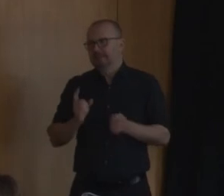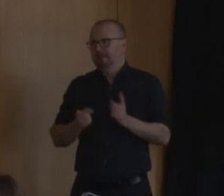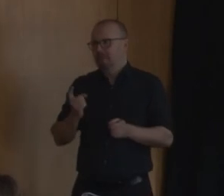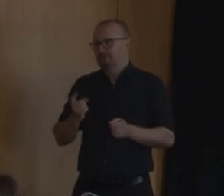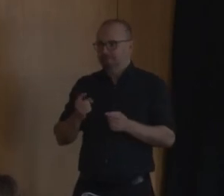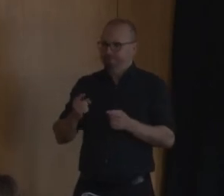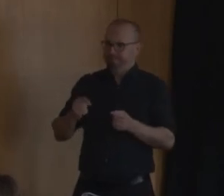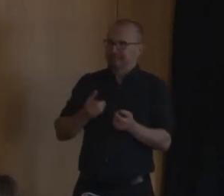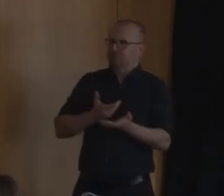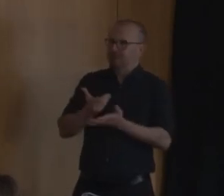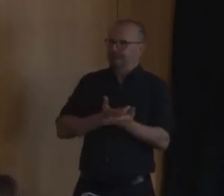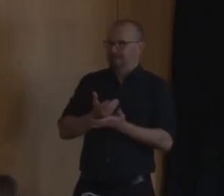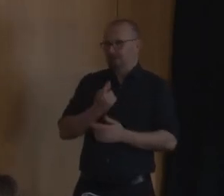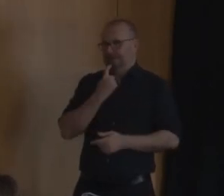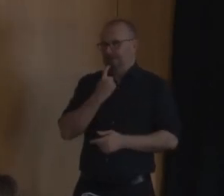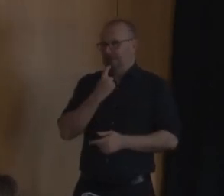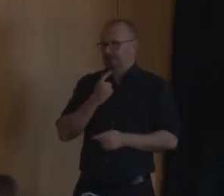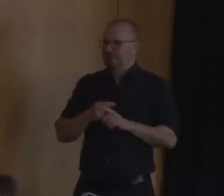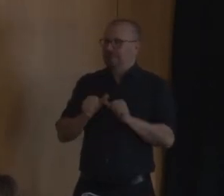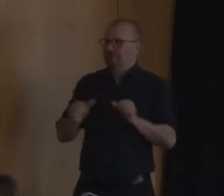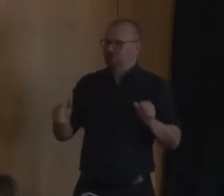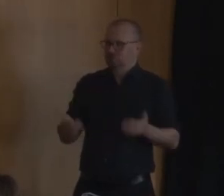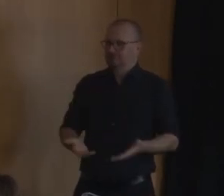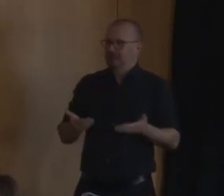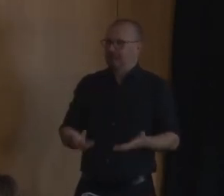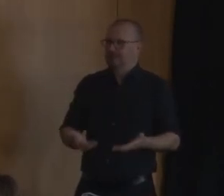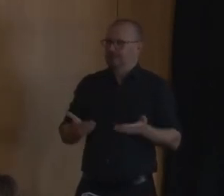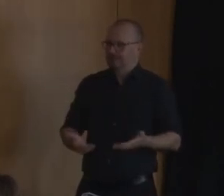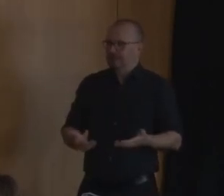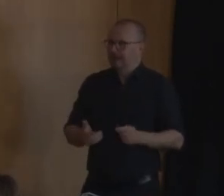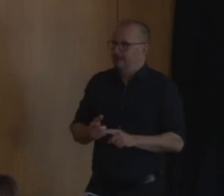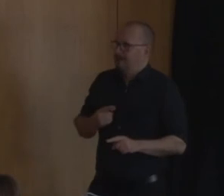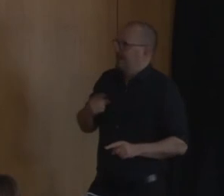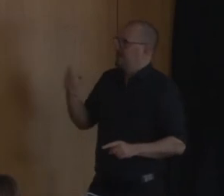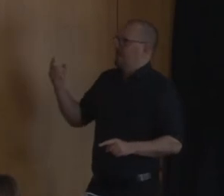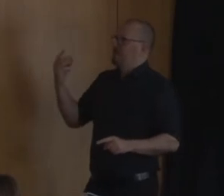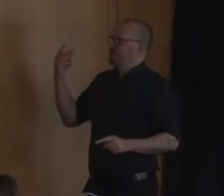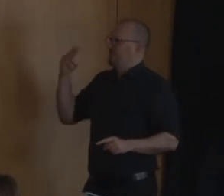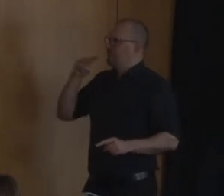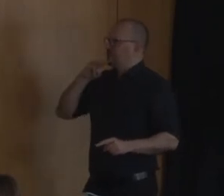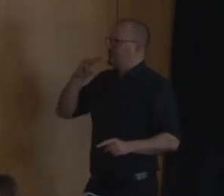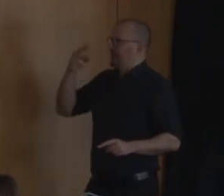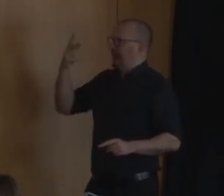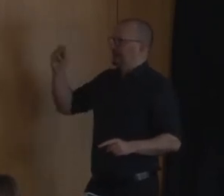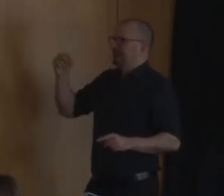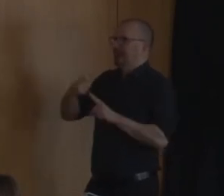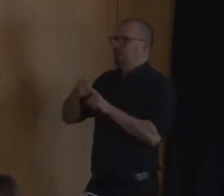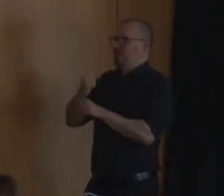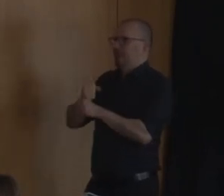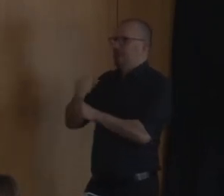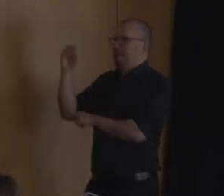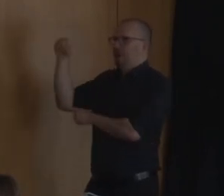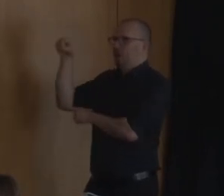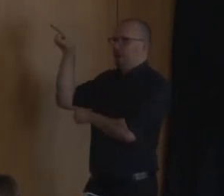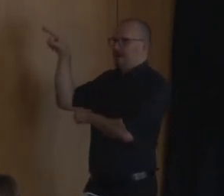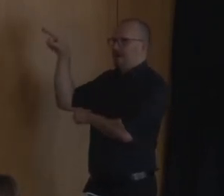allow you to weigh in against the 240 kg giant moa. So these kids together don't even get close. They weigh a little